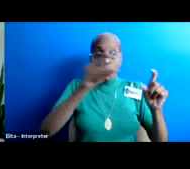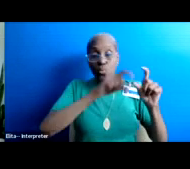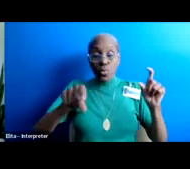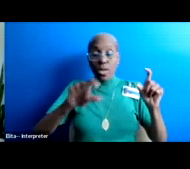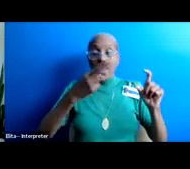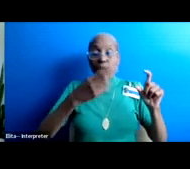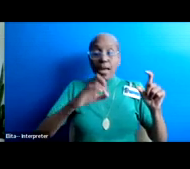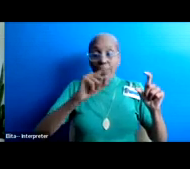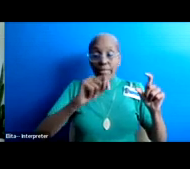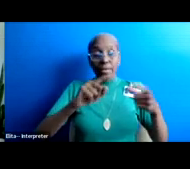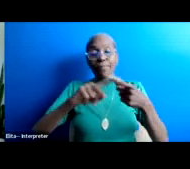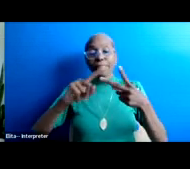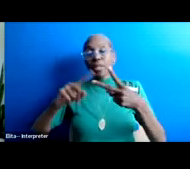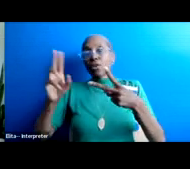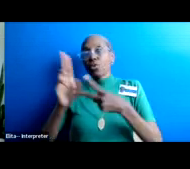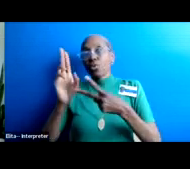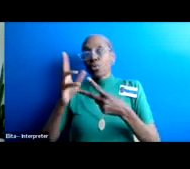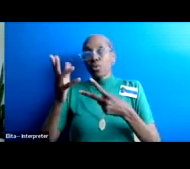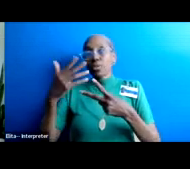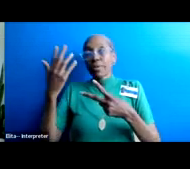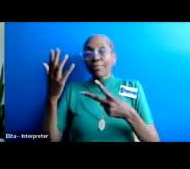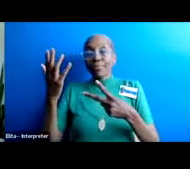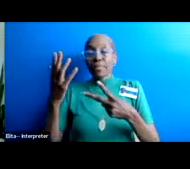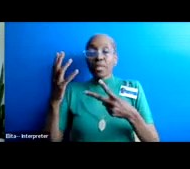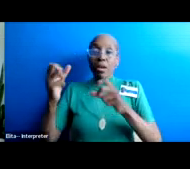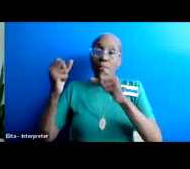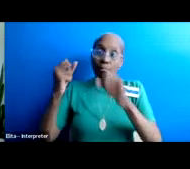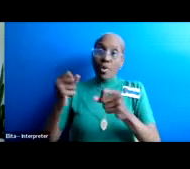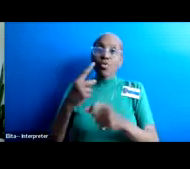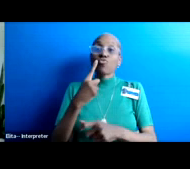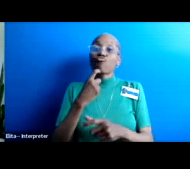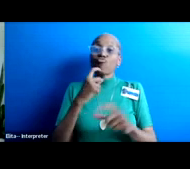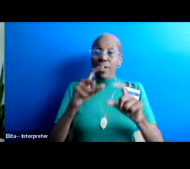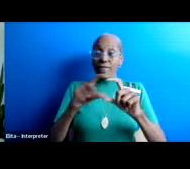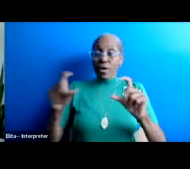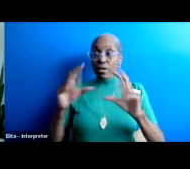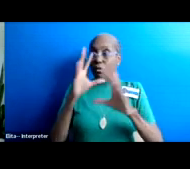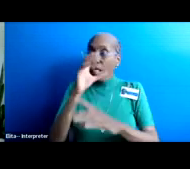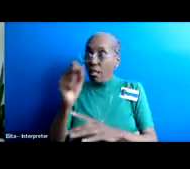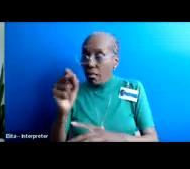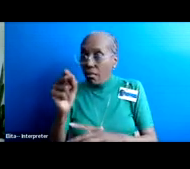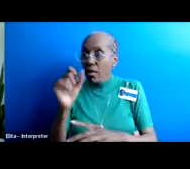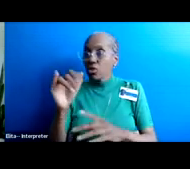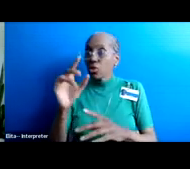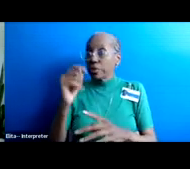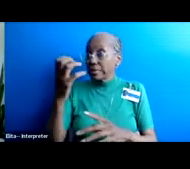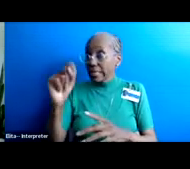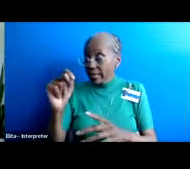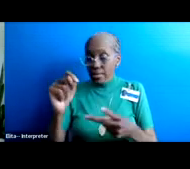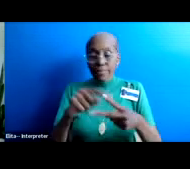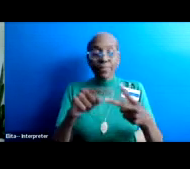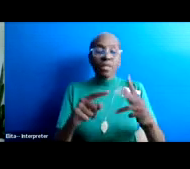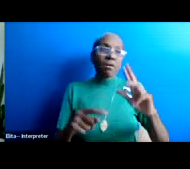then you're gonna use maybe bolded red font to draw attention to the text. And maybe